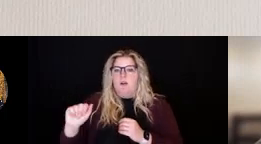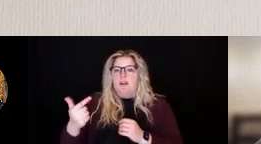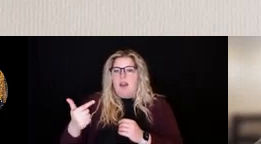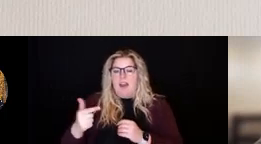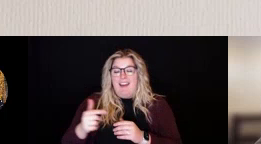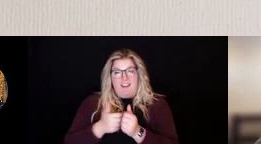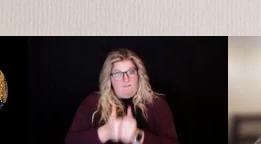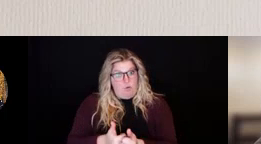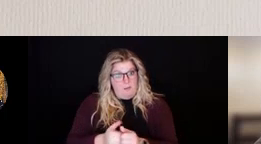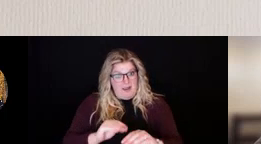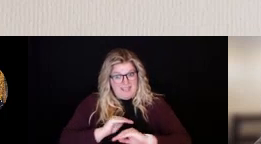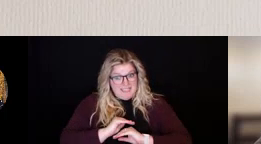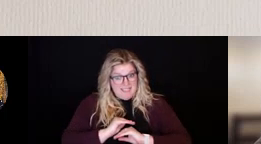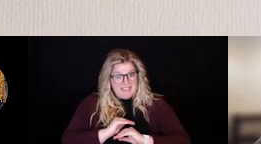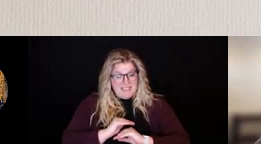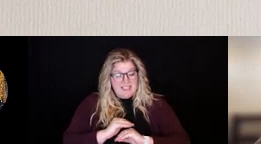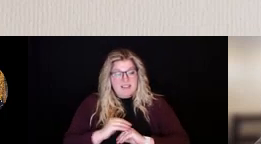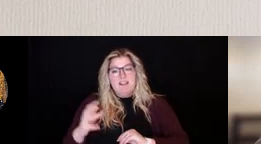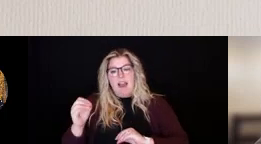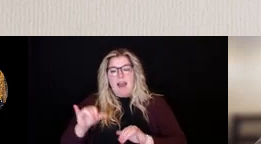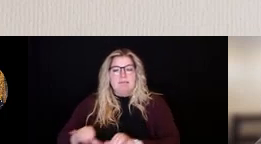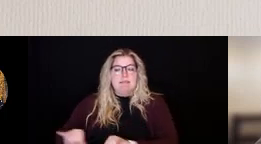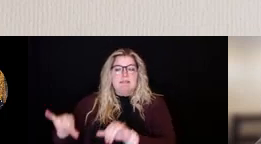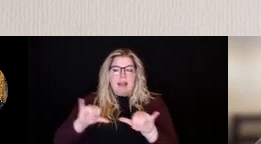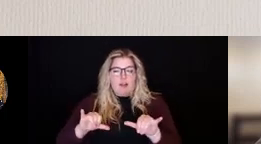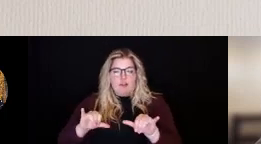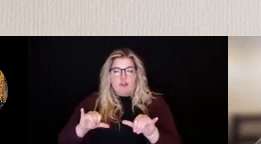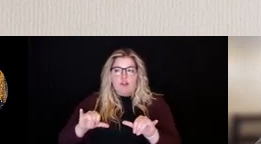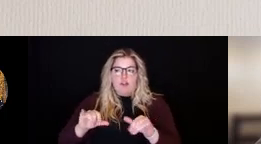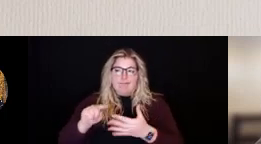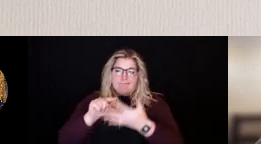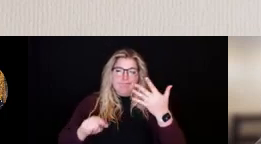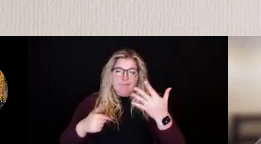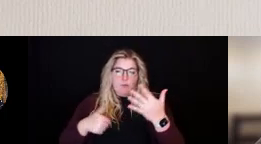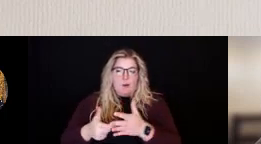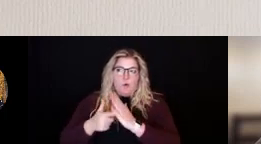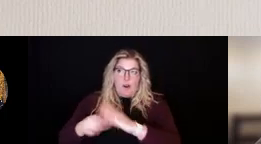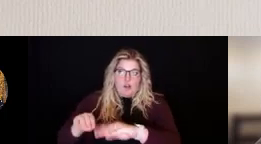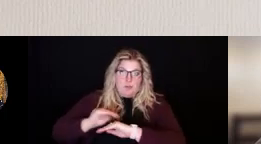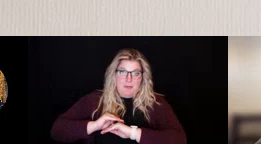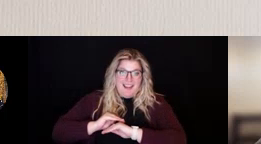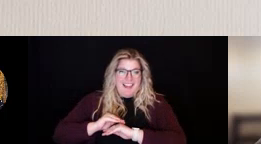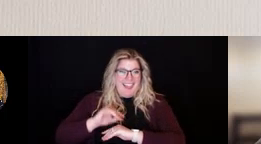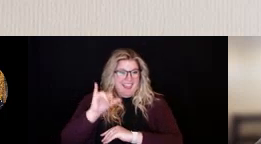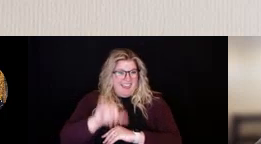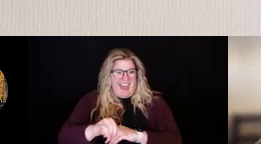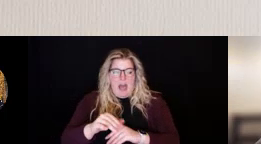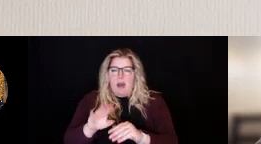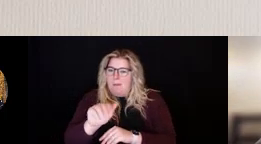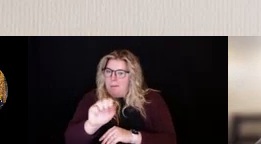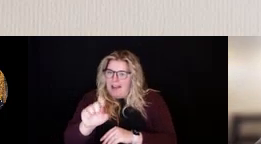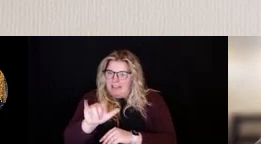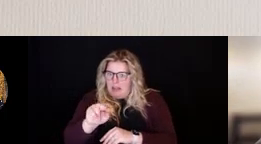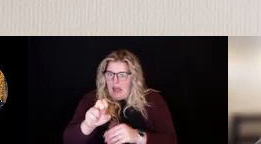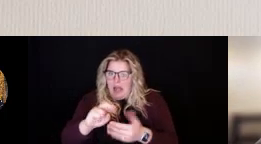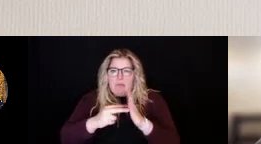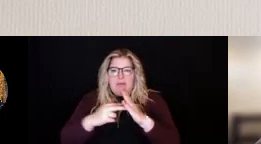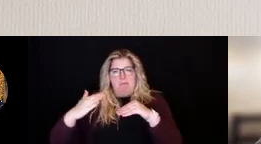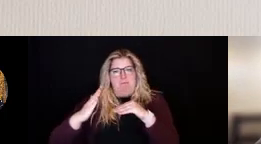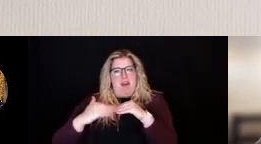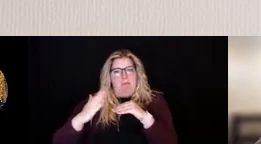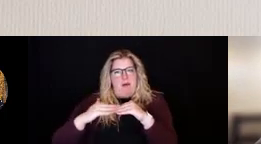and the standard that we are required to meet for a project is just a baseline. It's a minimum. And we